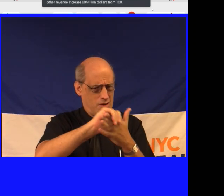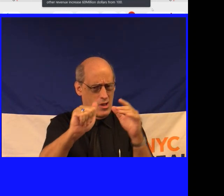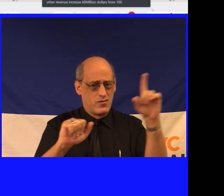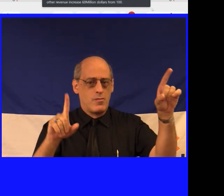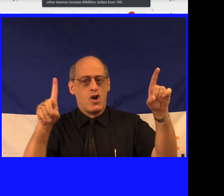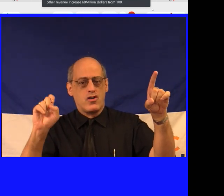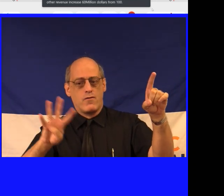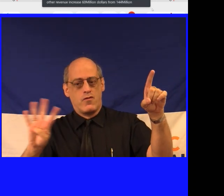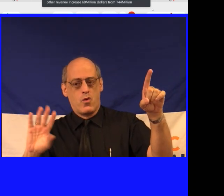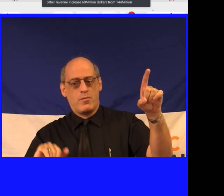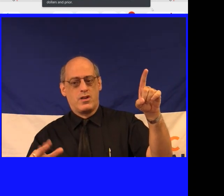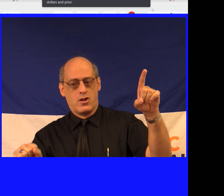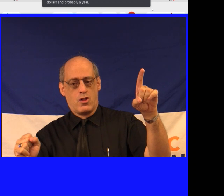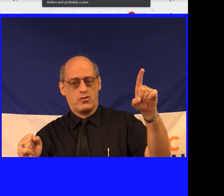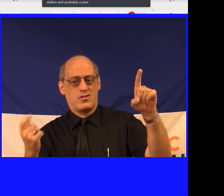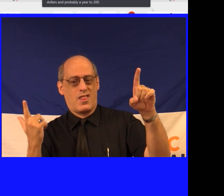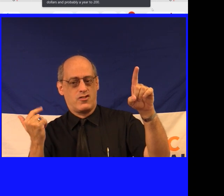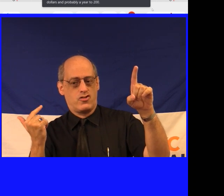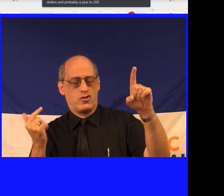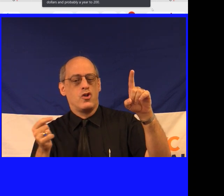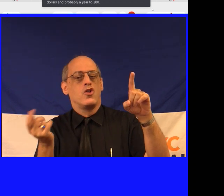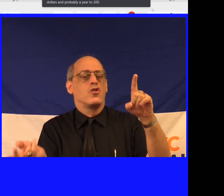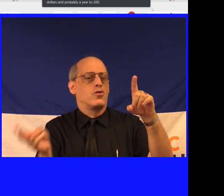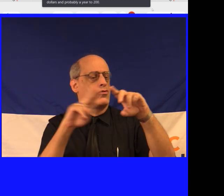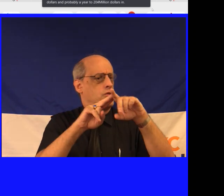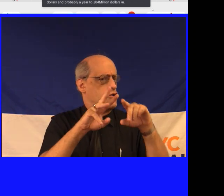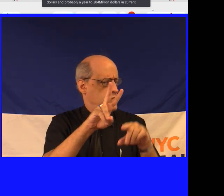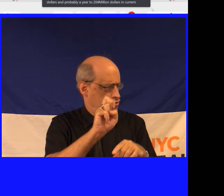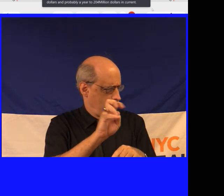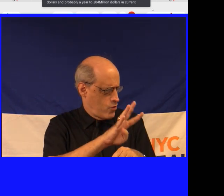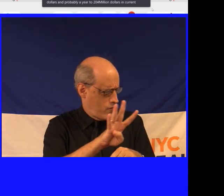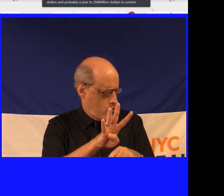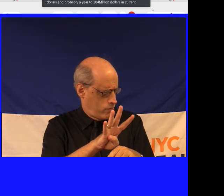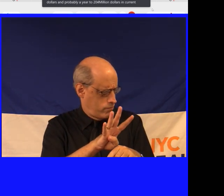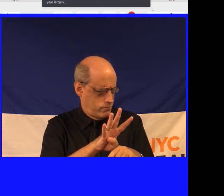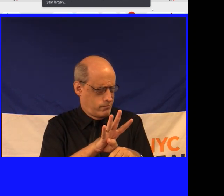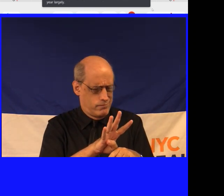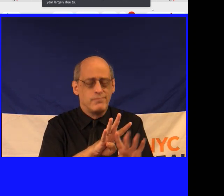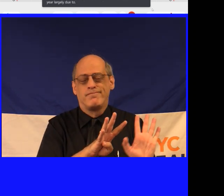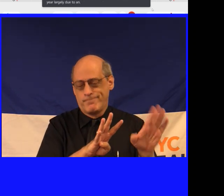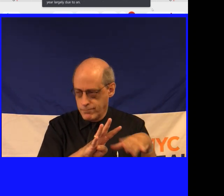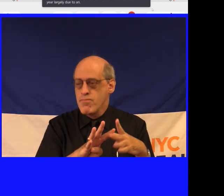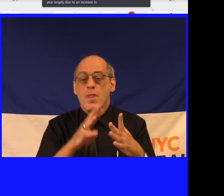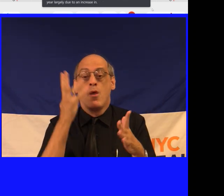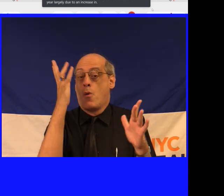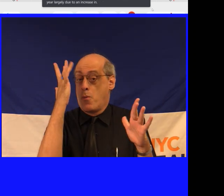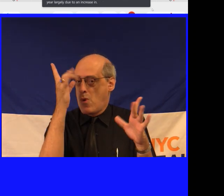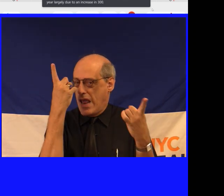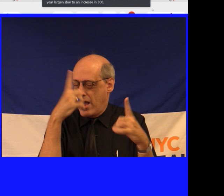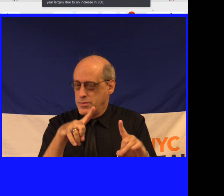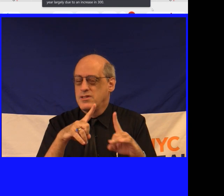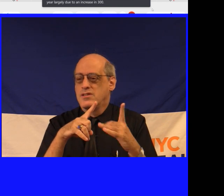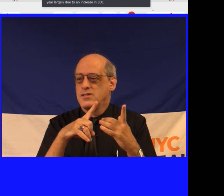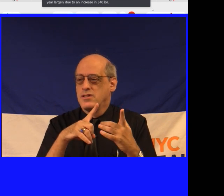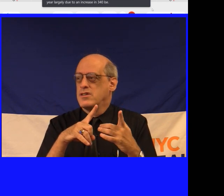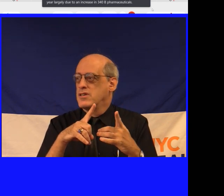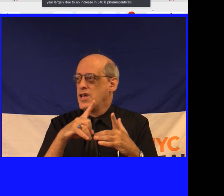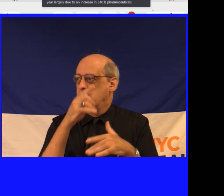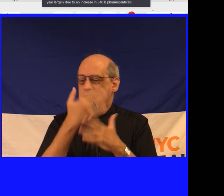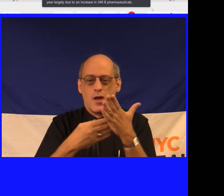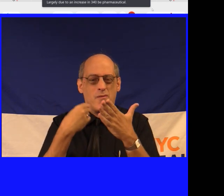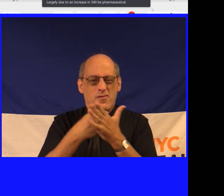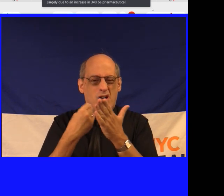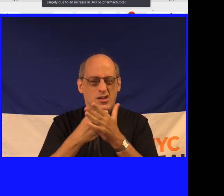million in prior year to $204 million in current year, largely due to an increase in 340B pharmaceuticals